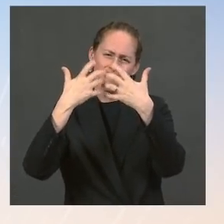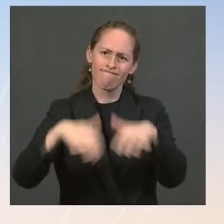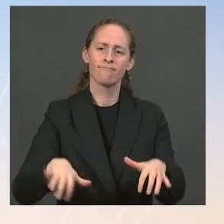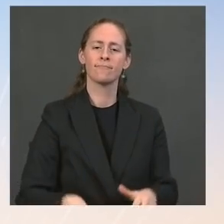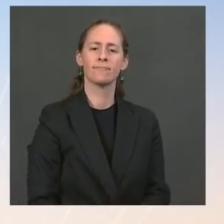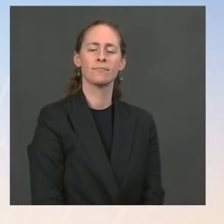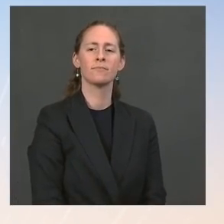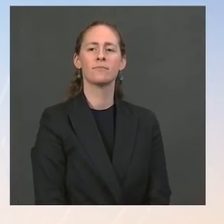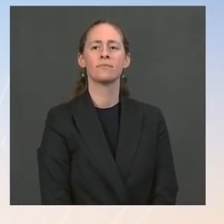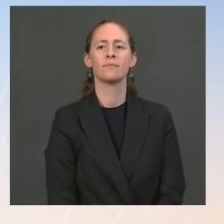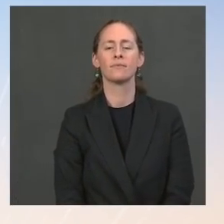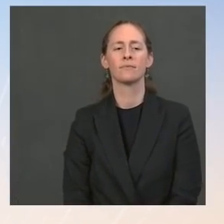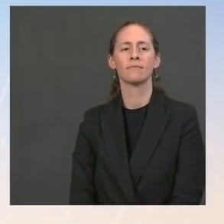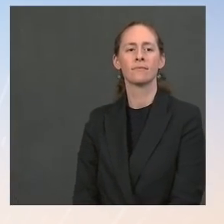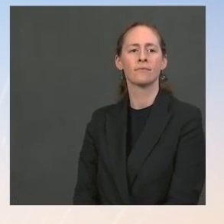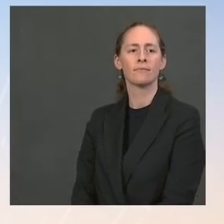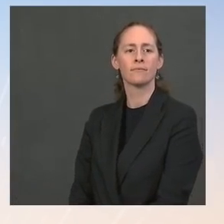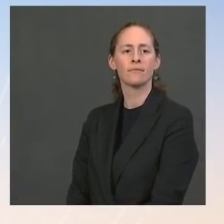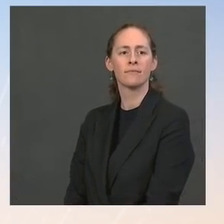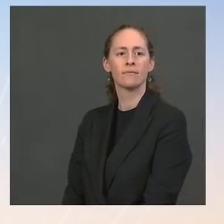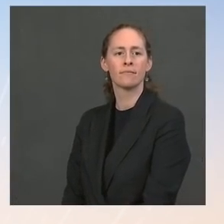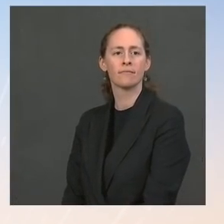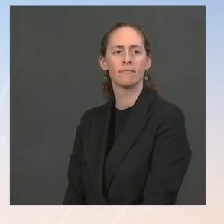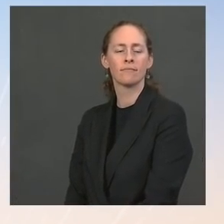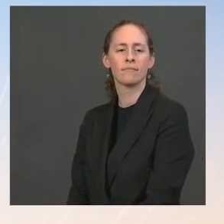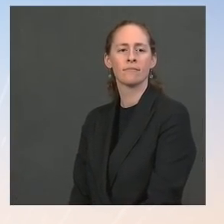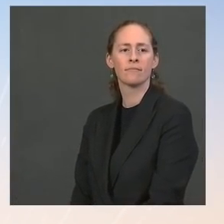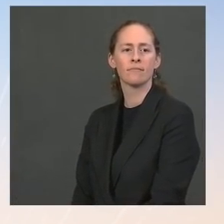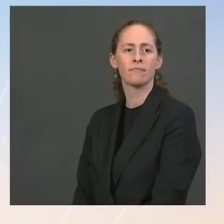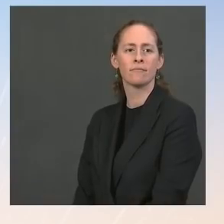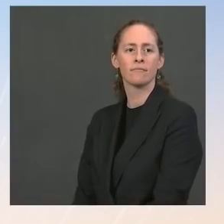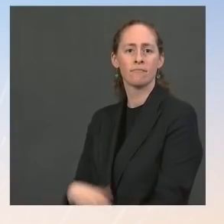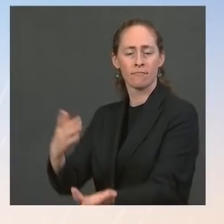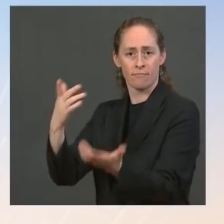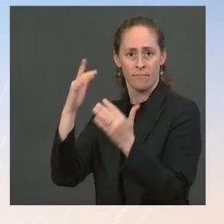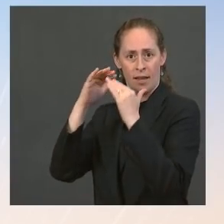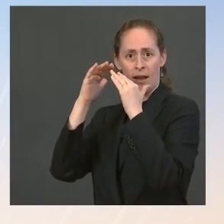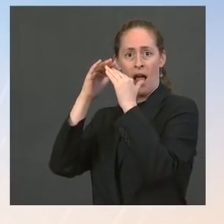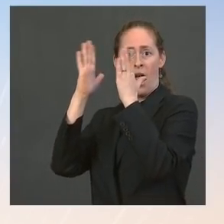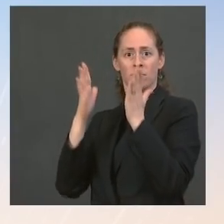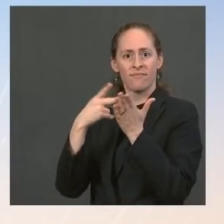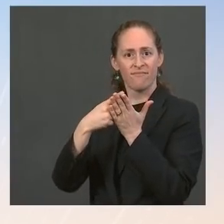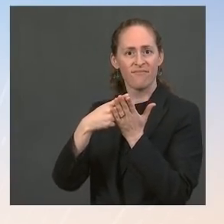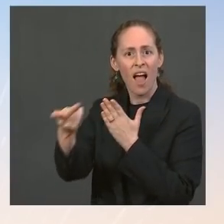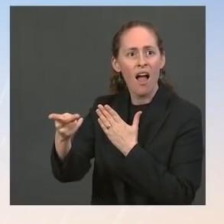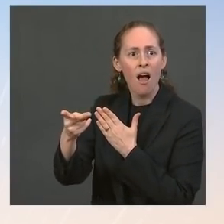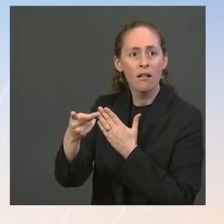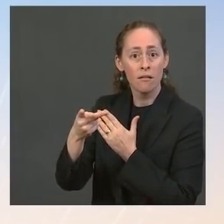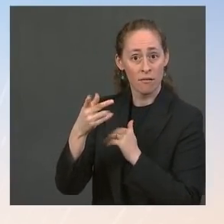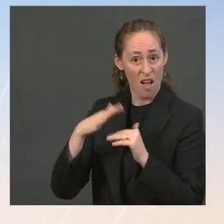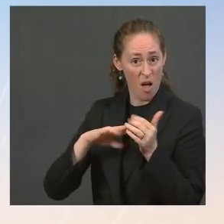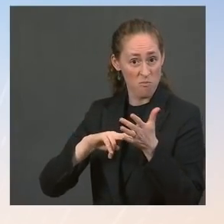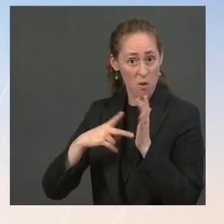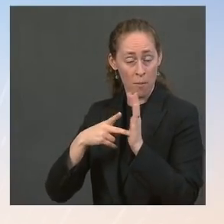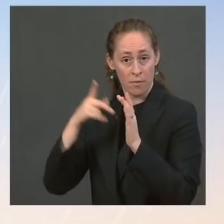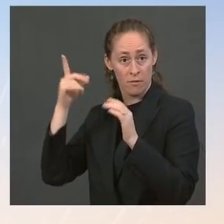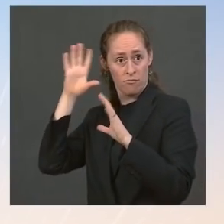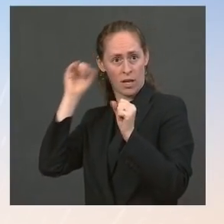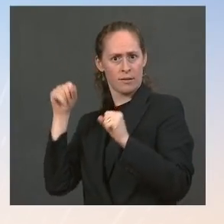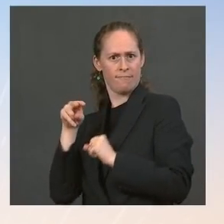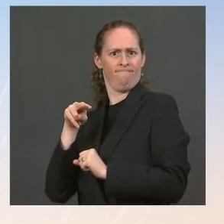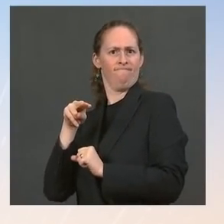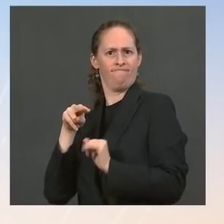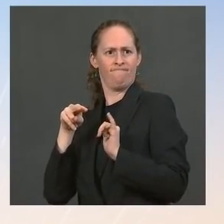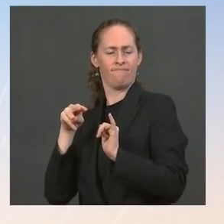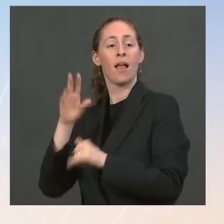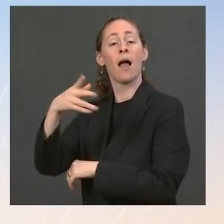value in a vote failing on the House floor? Well, as Speaker Pelosi said earlier today, we're on a path to win. I don't want to even consider any